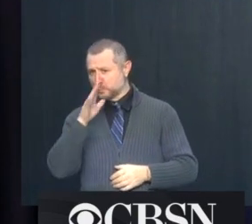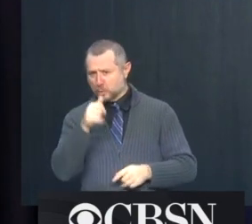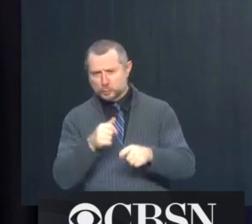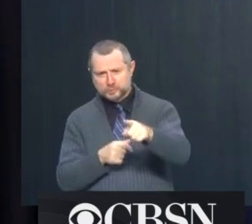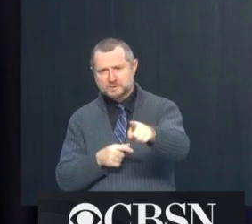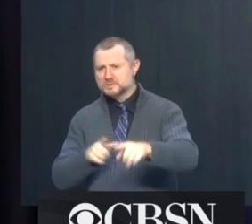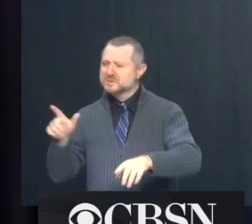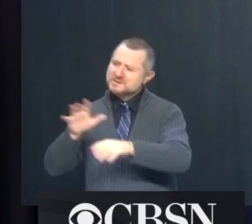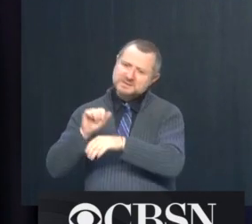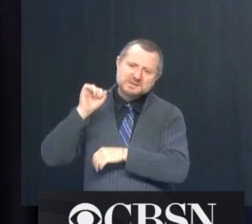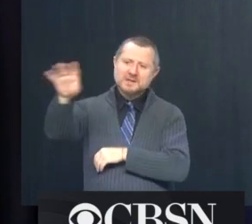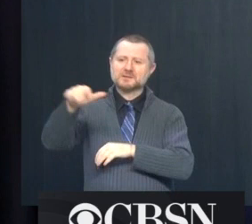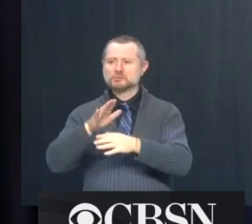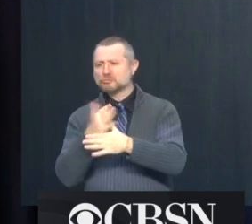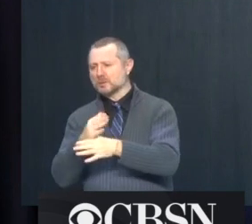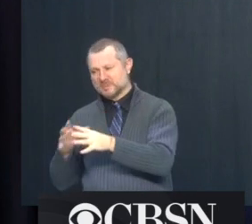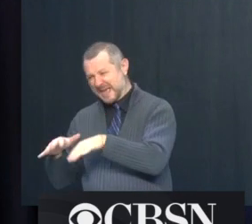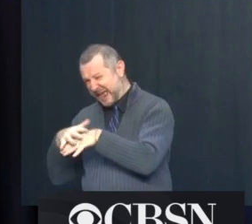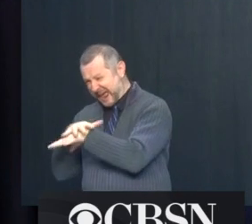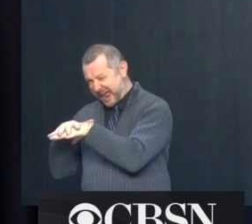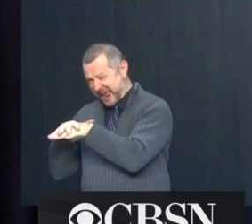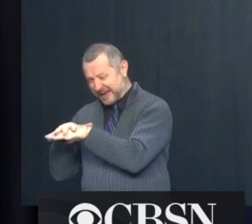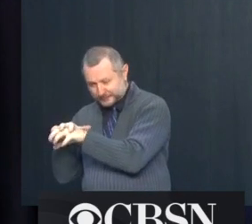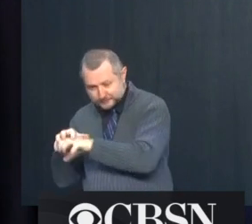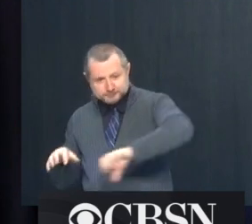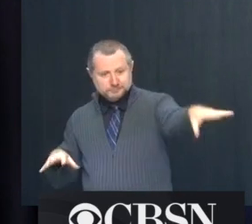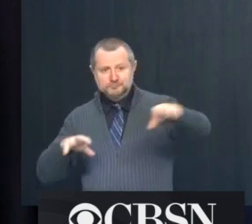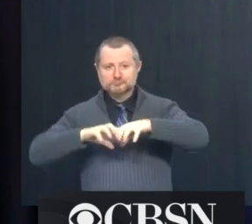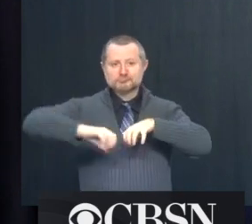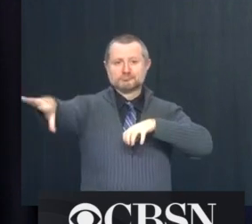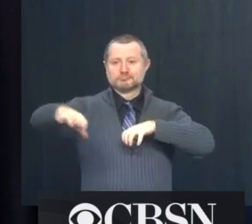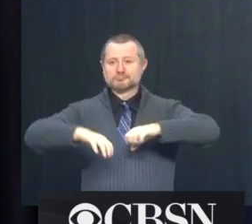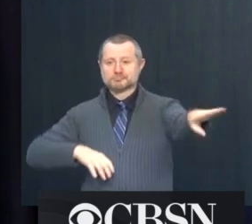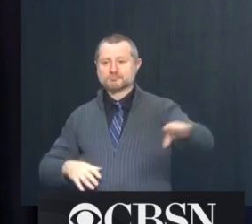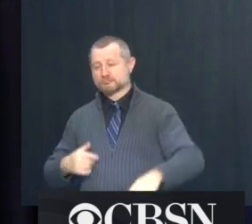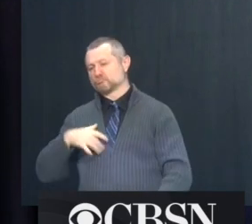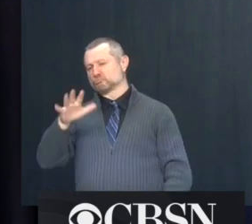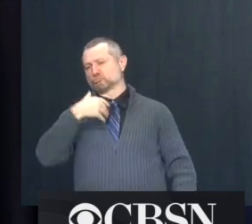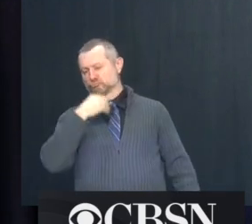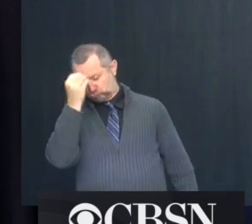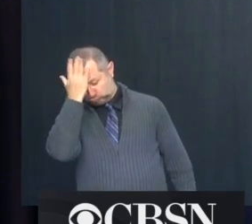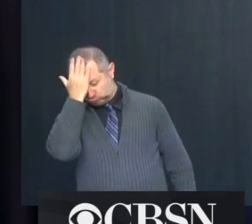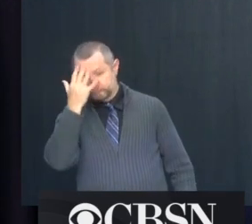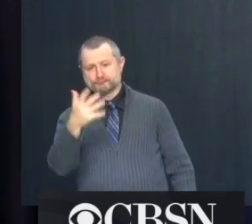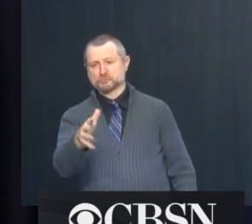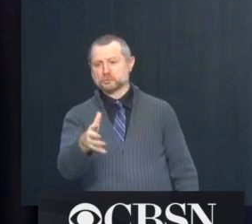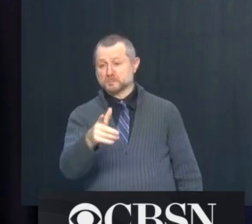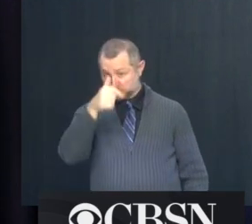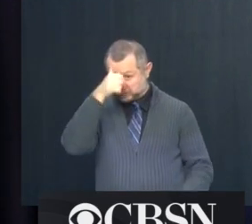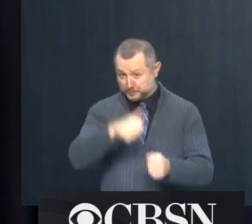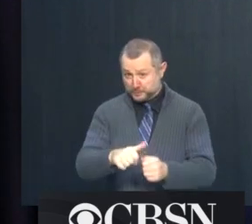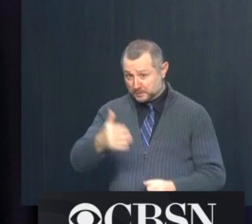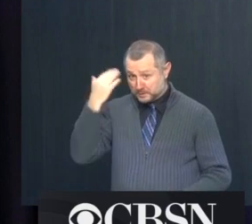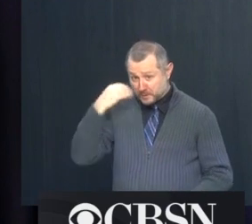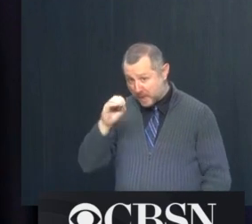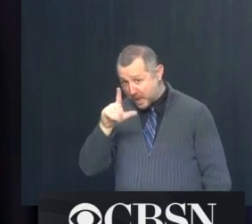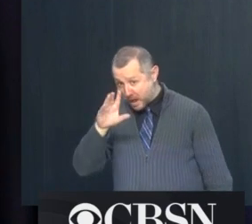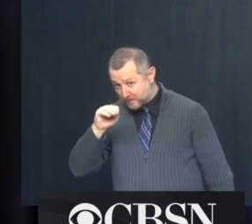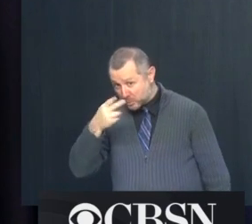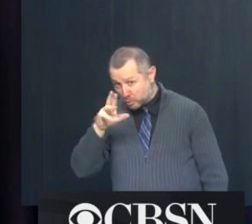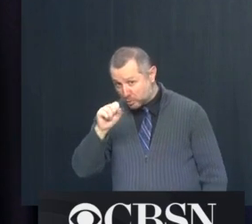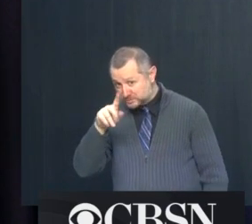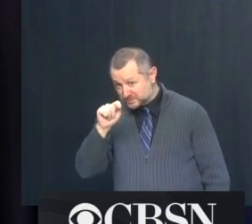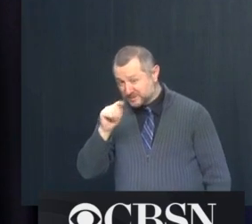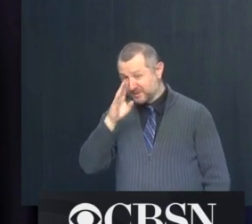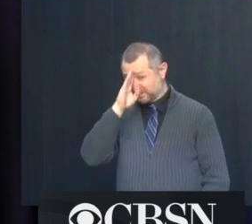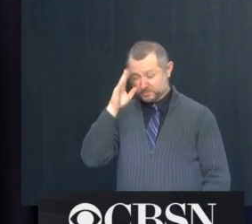load across your system? We learned that lesson. But Elmhurst was overwhelmed from that community. The